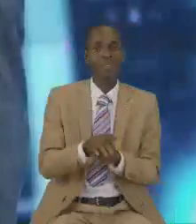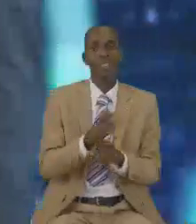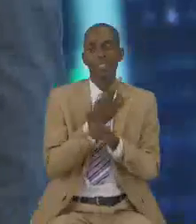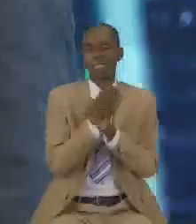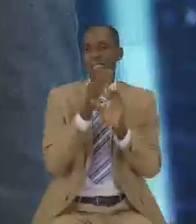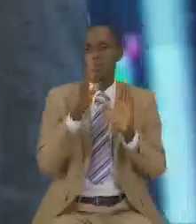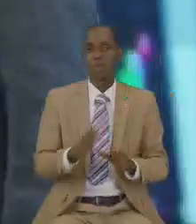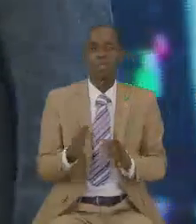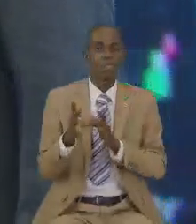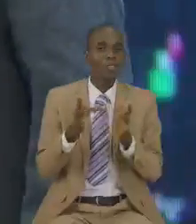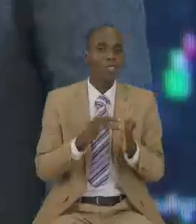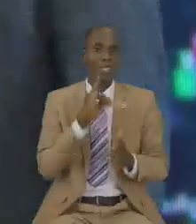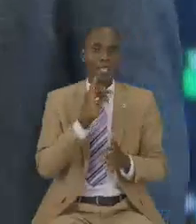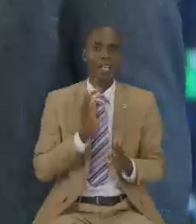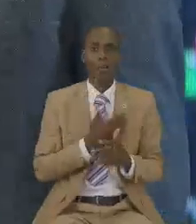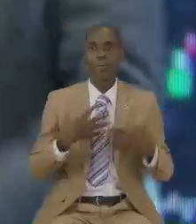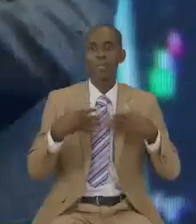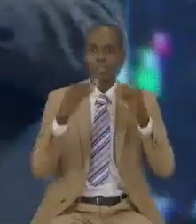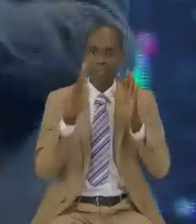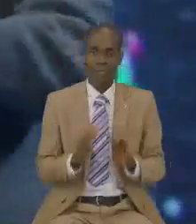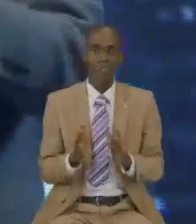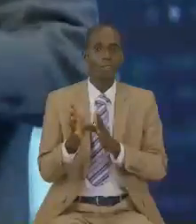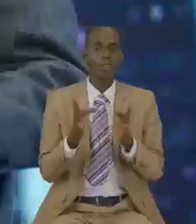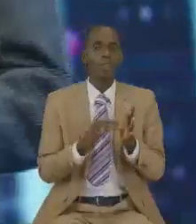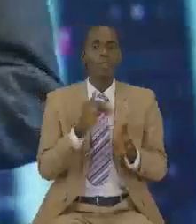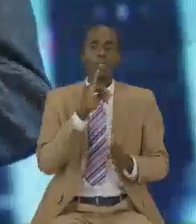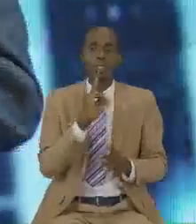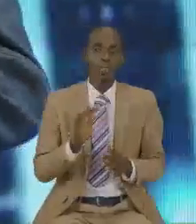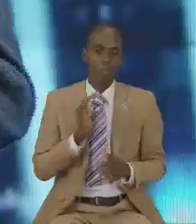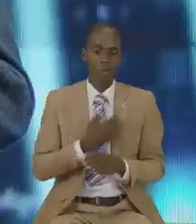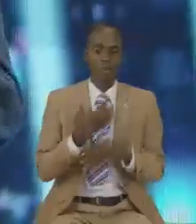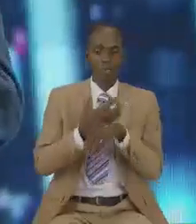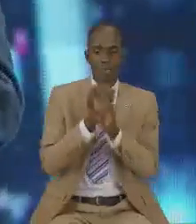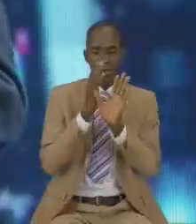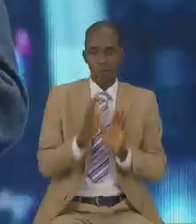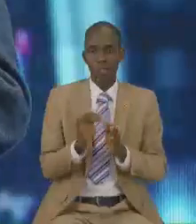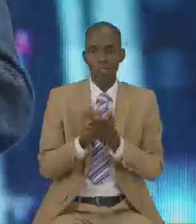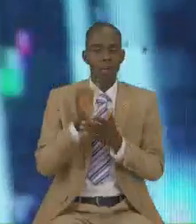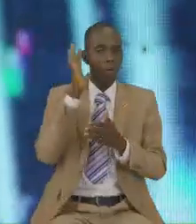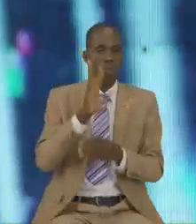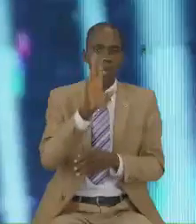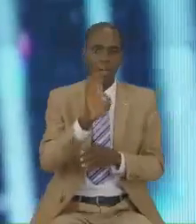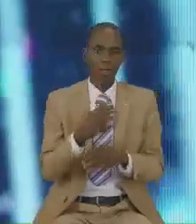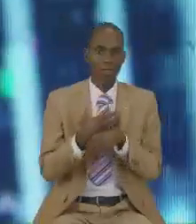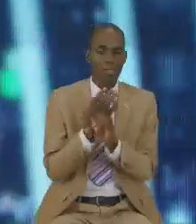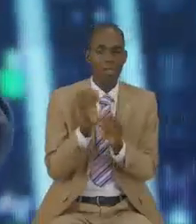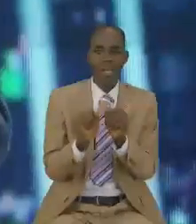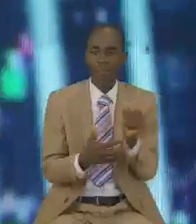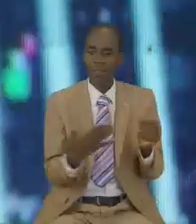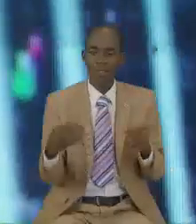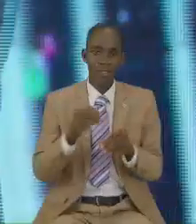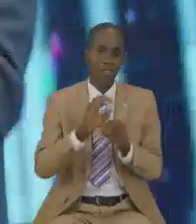healer. Jesus is the creator that will recreate everything in your life,